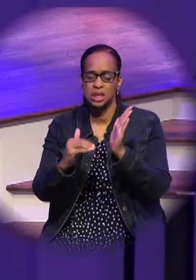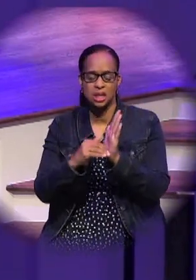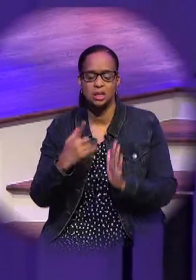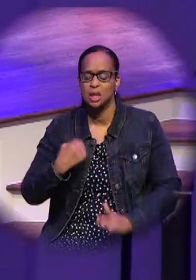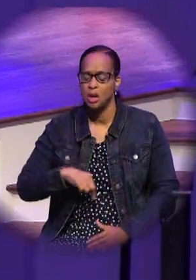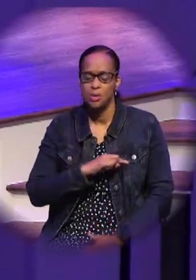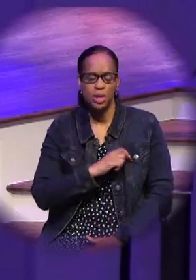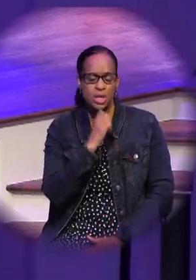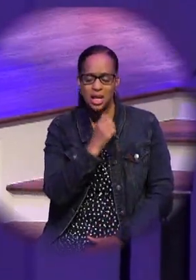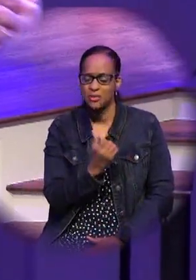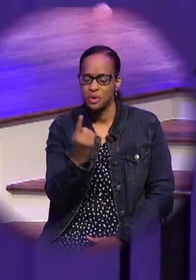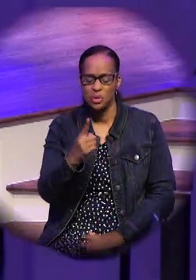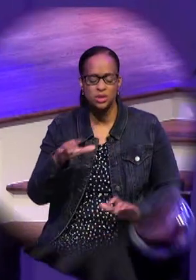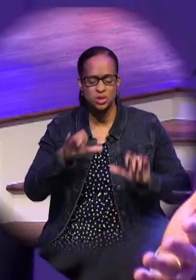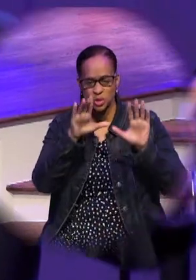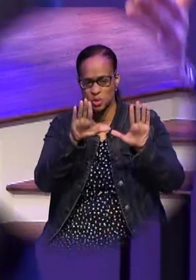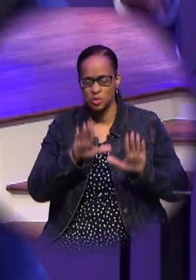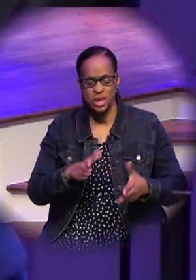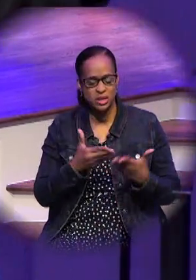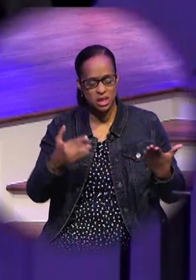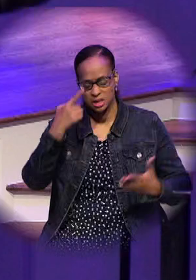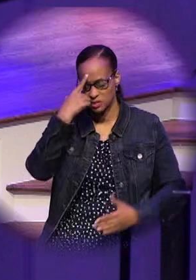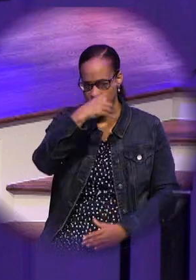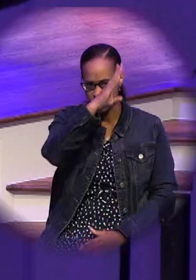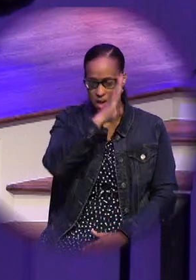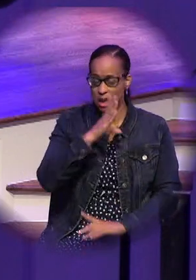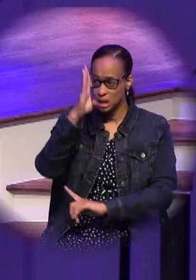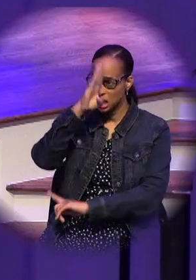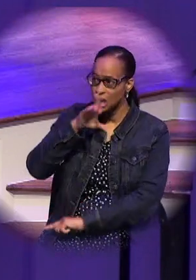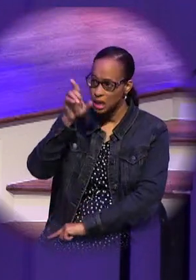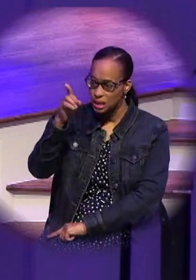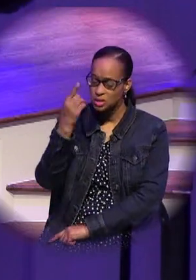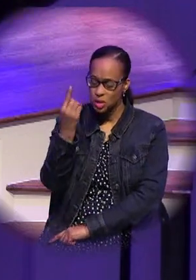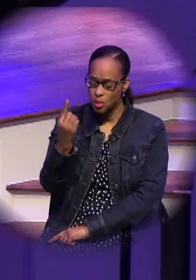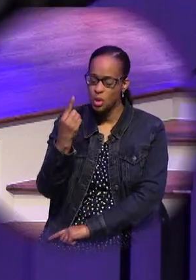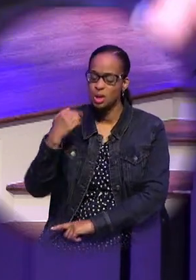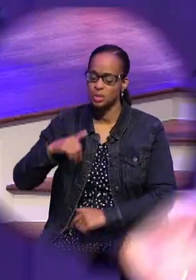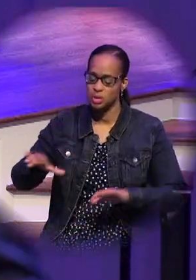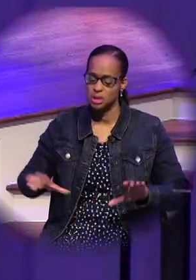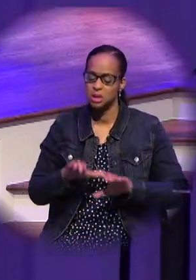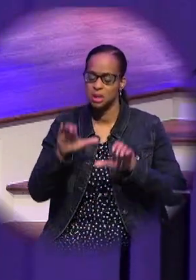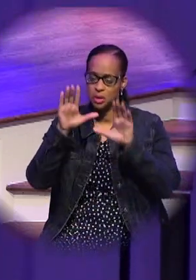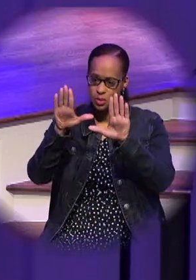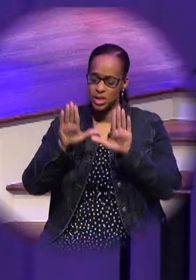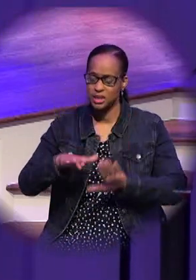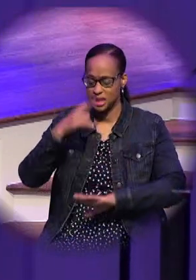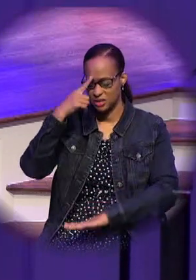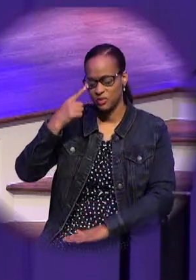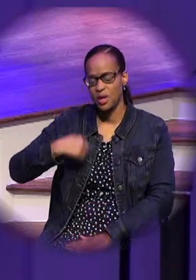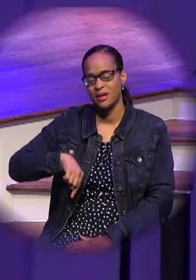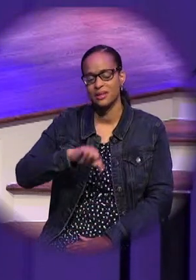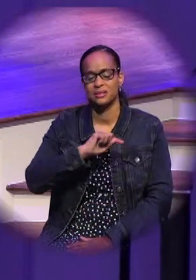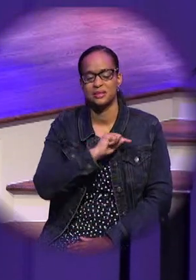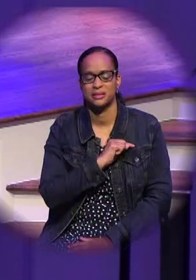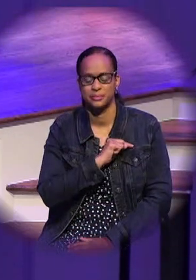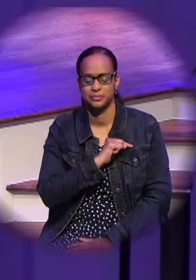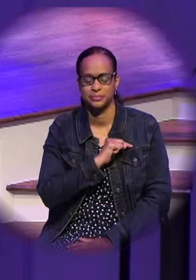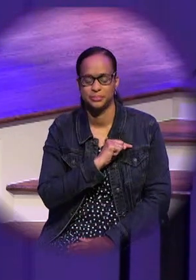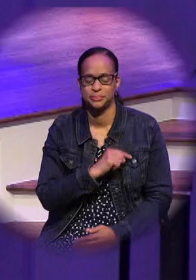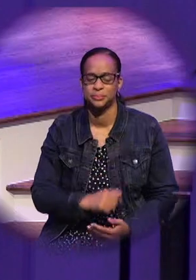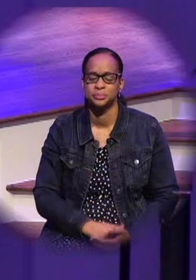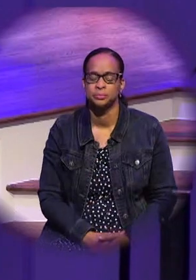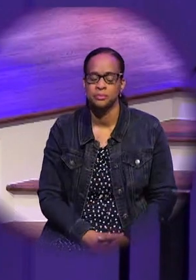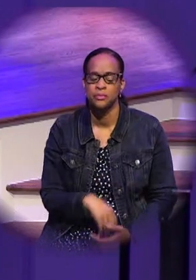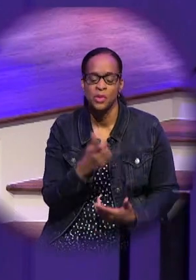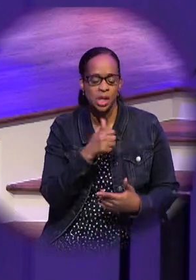not the ones who do great things for God. God is the one who has done great things for us. And